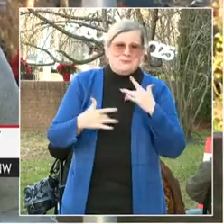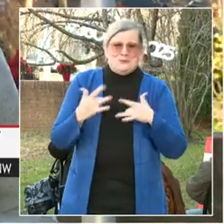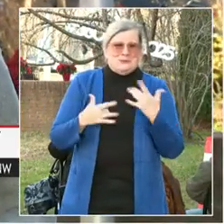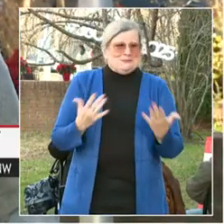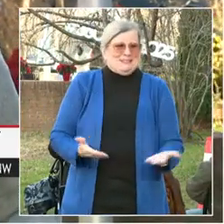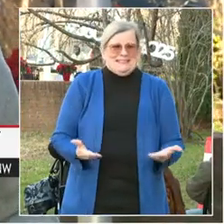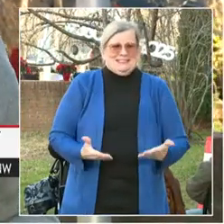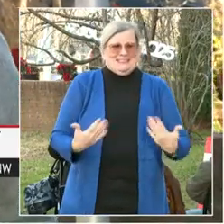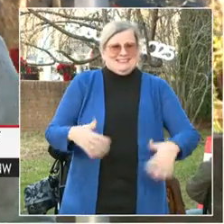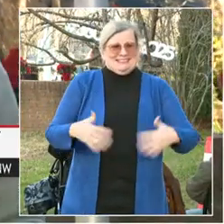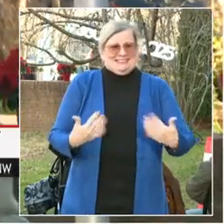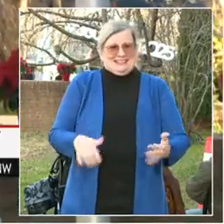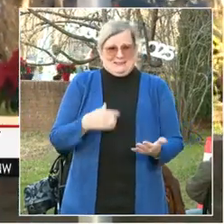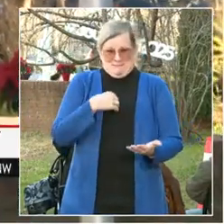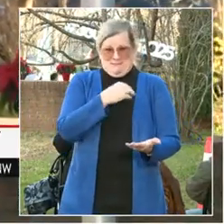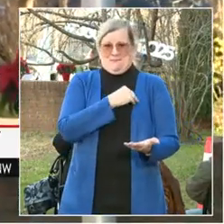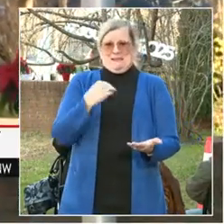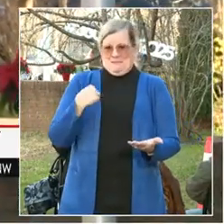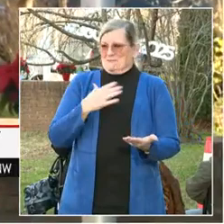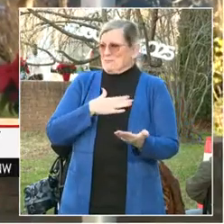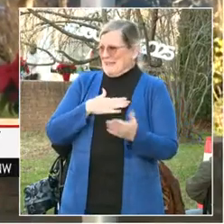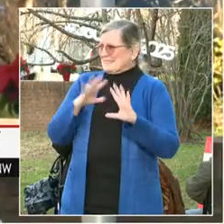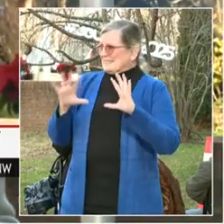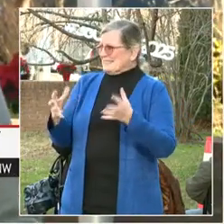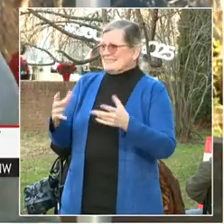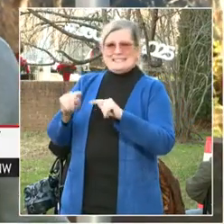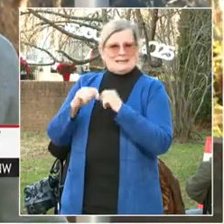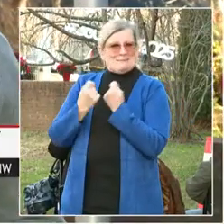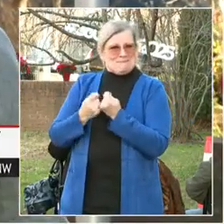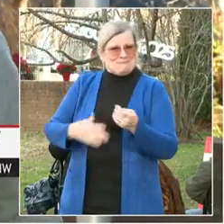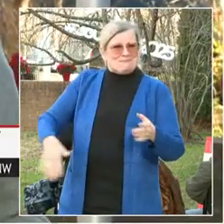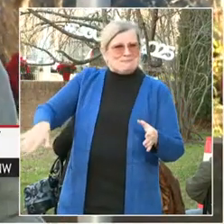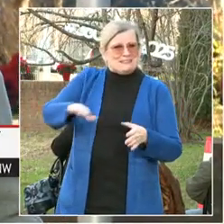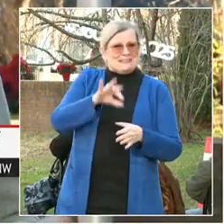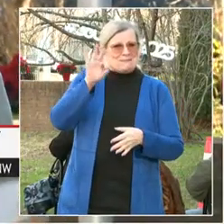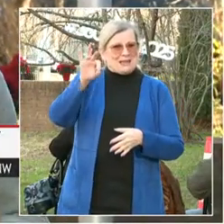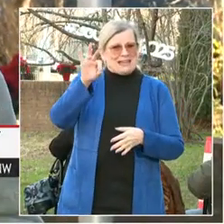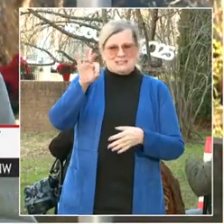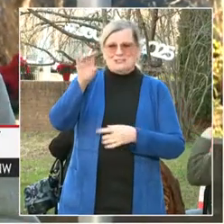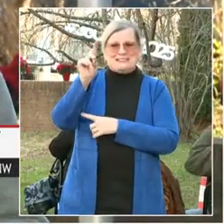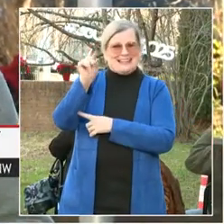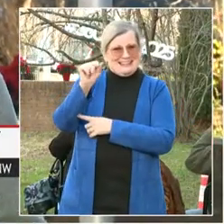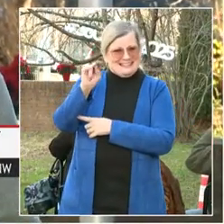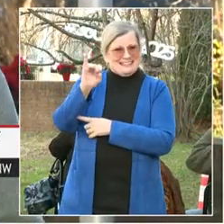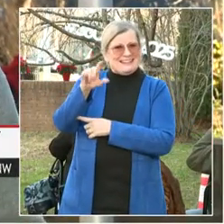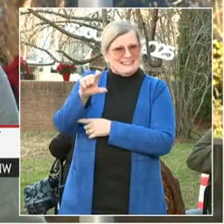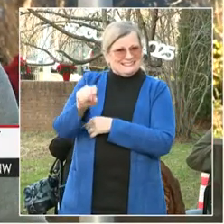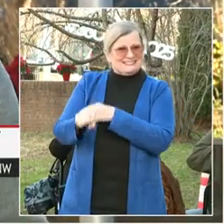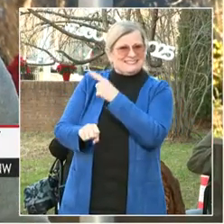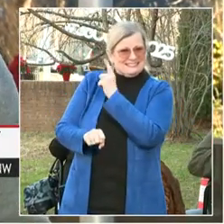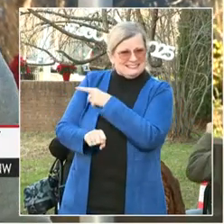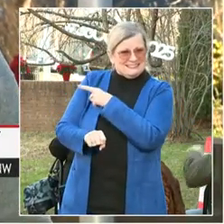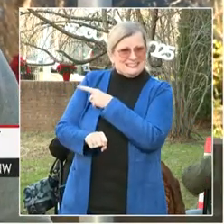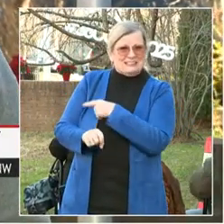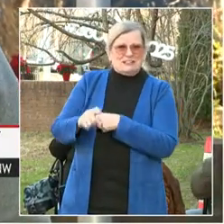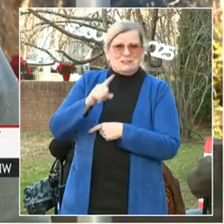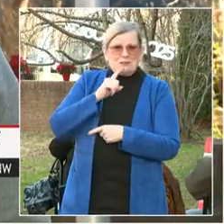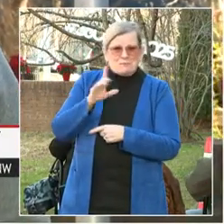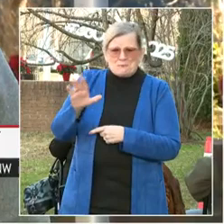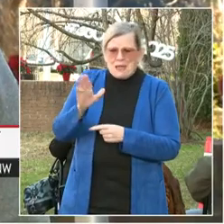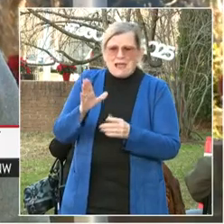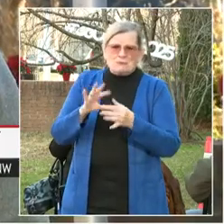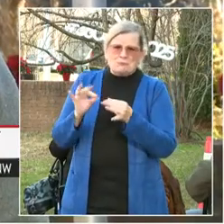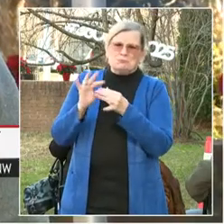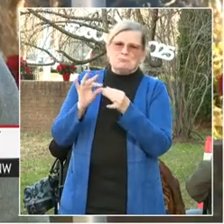with members of my team. I want to thank you, Pastor Daniels. I want to thank, and you'll hear from some of them,